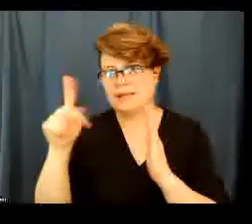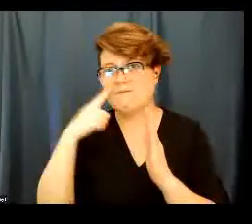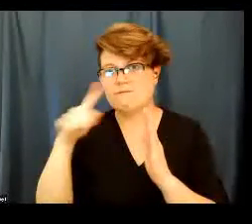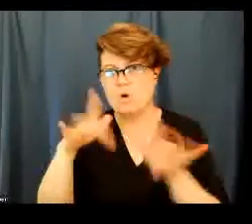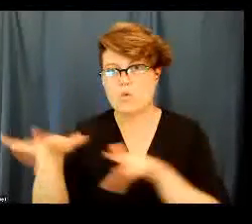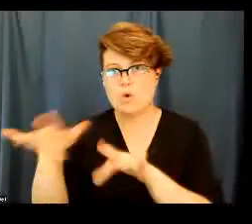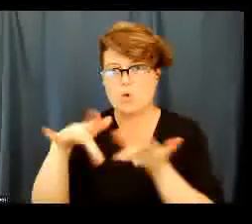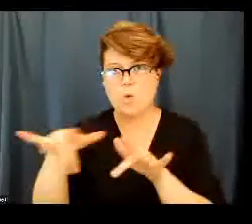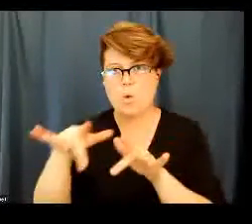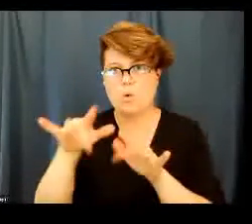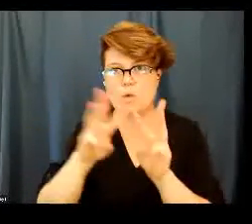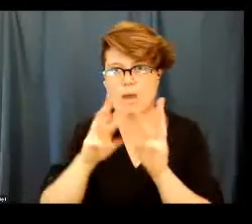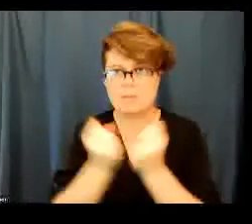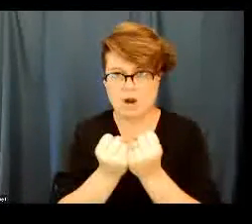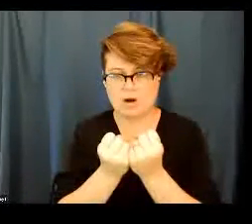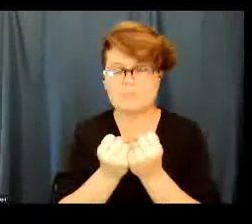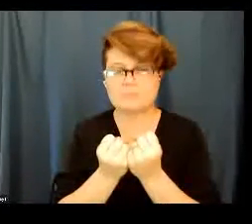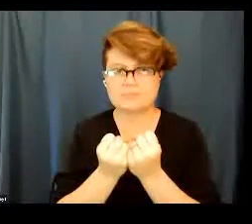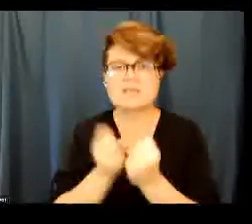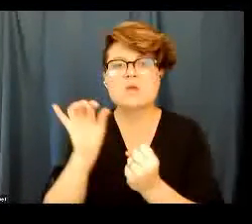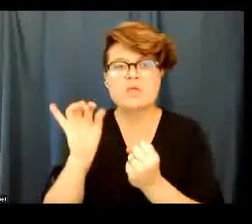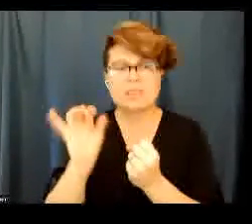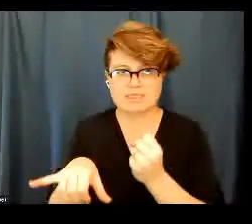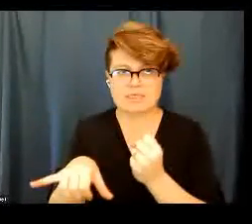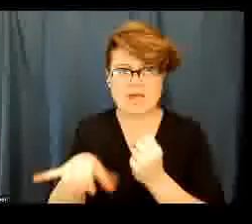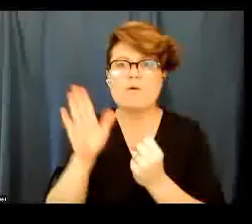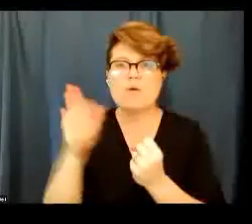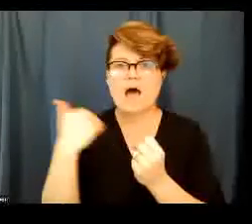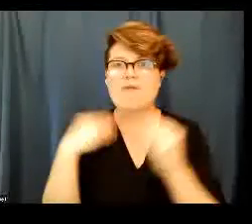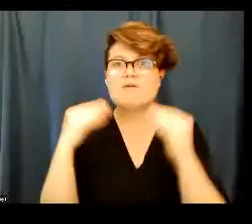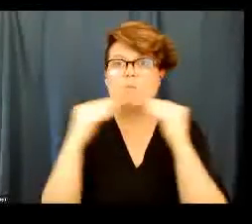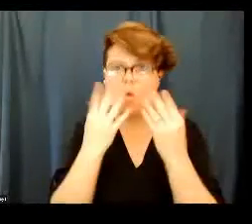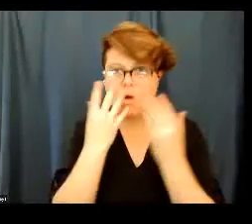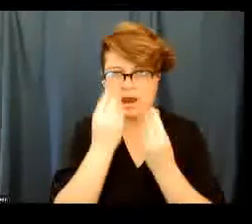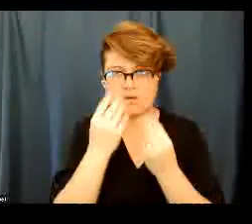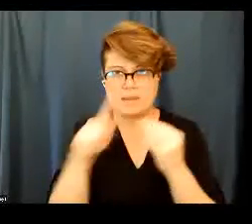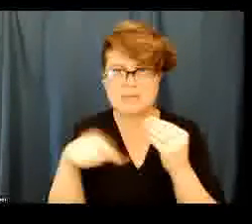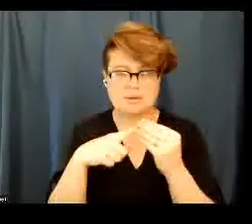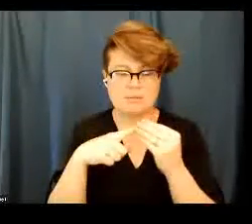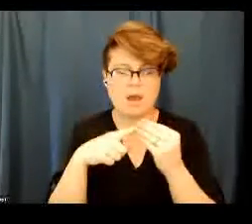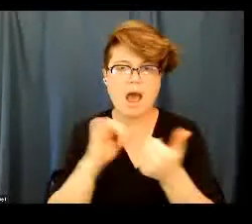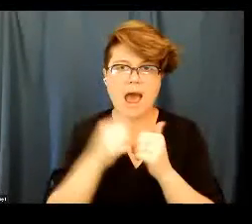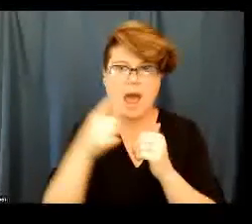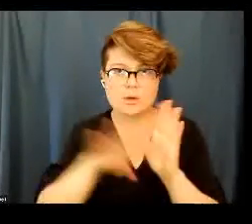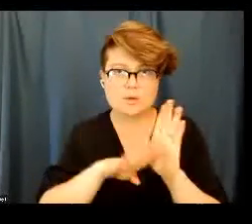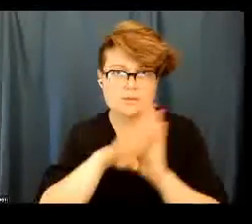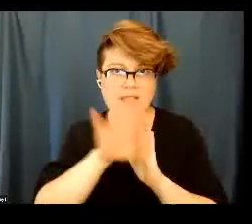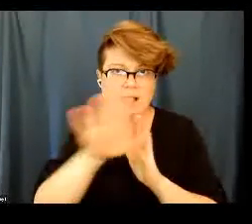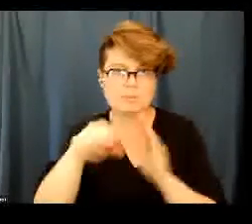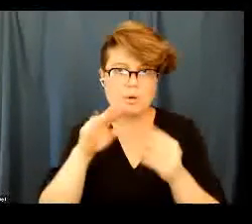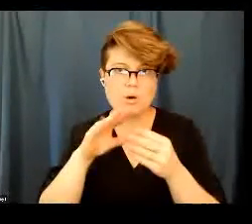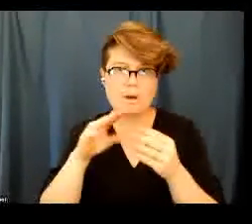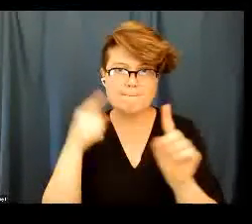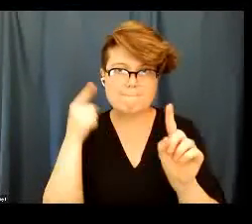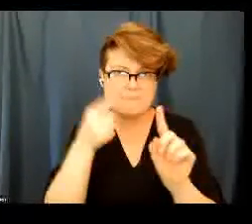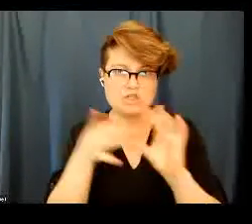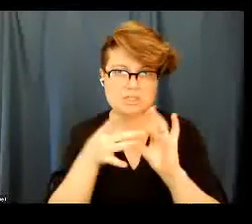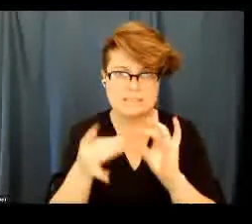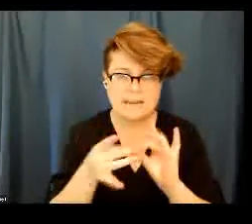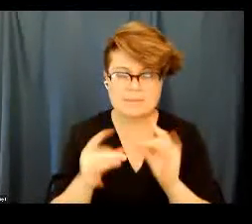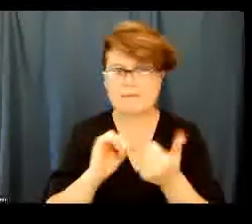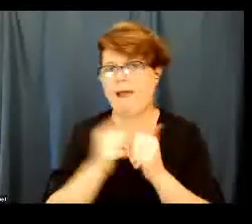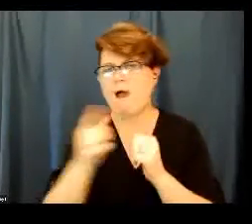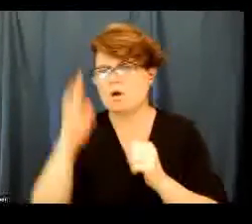webinars. And so that those are going to have more information about, right, how you develop your mission statement, how you come up with some